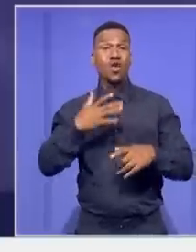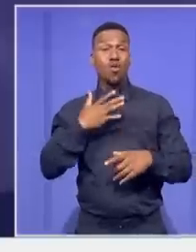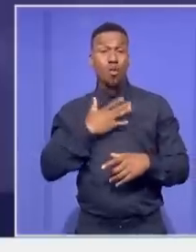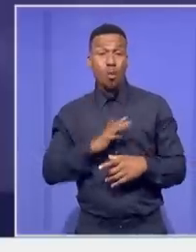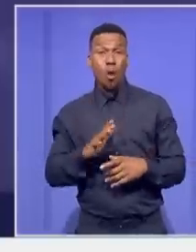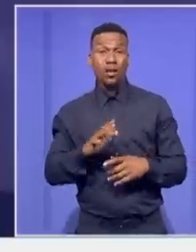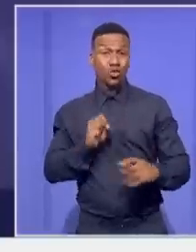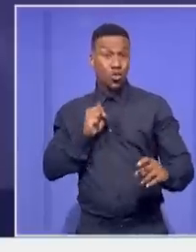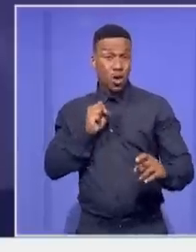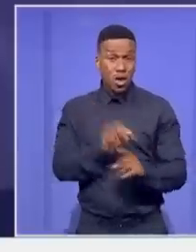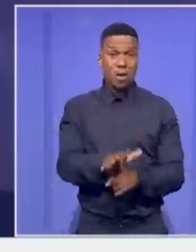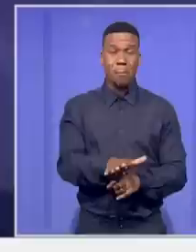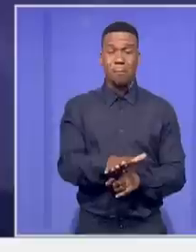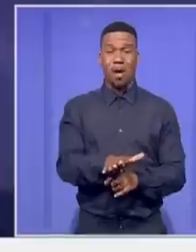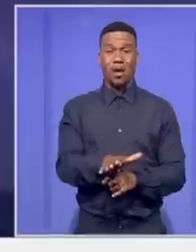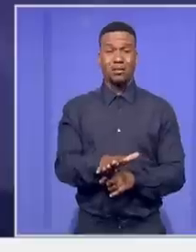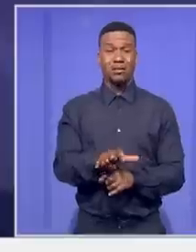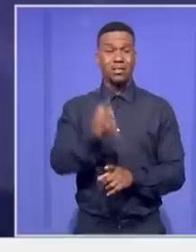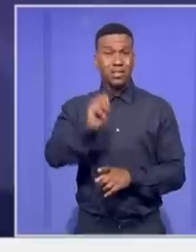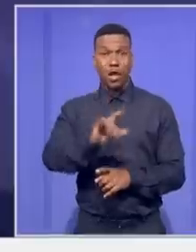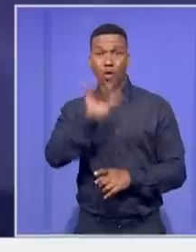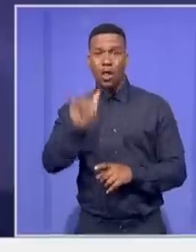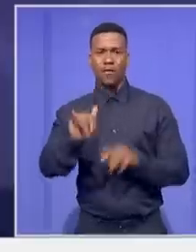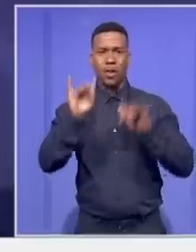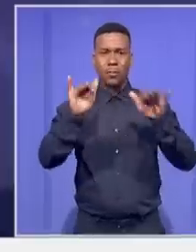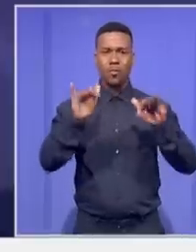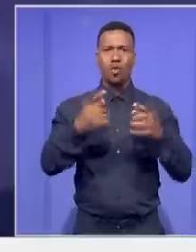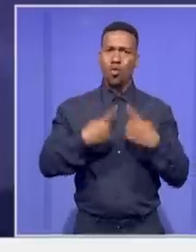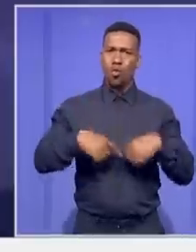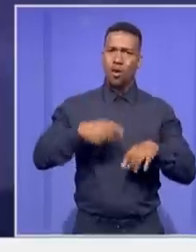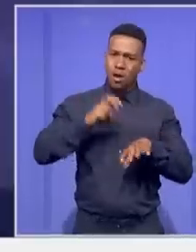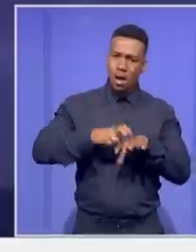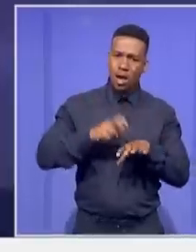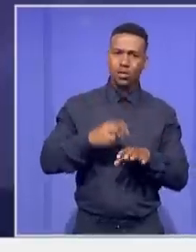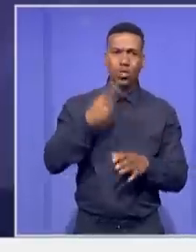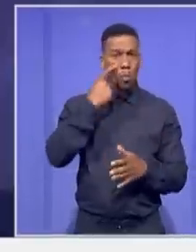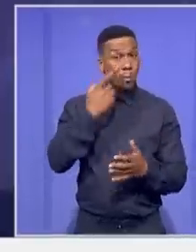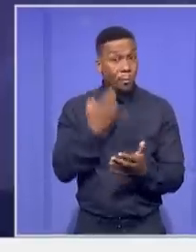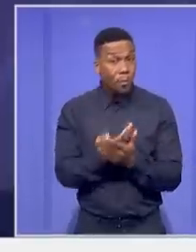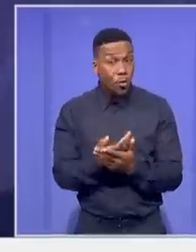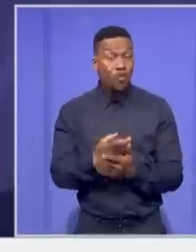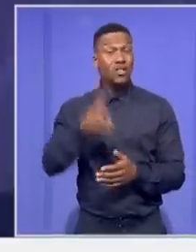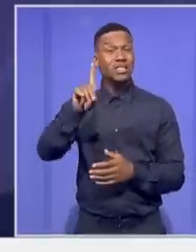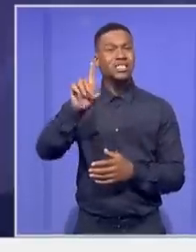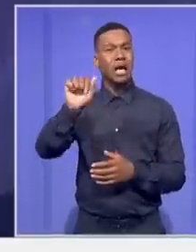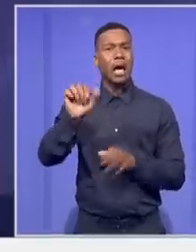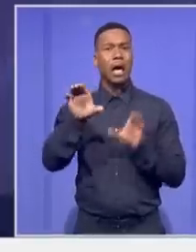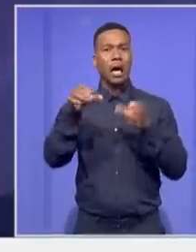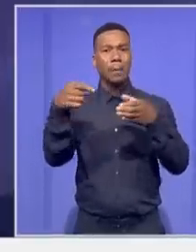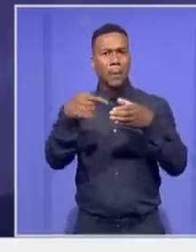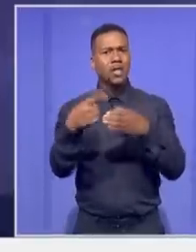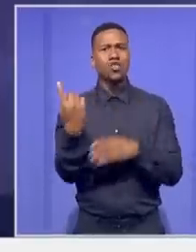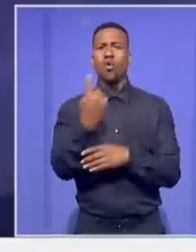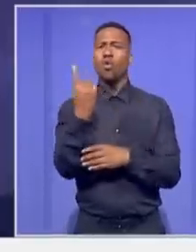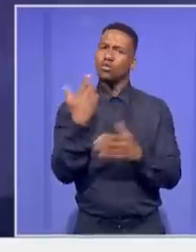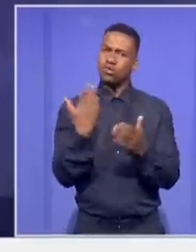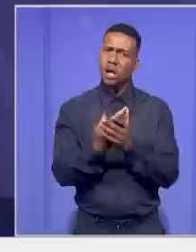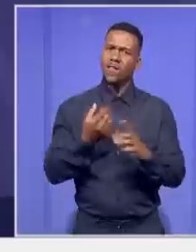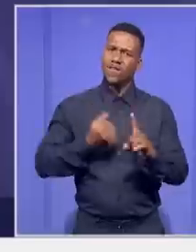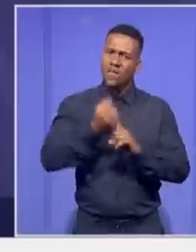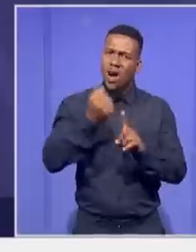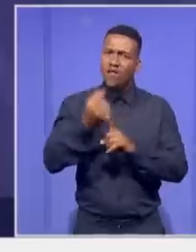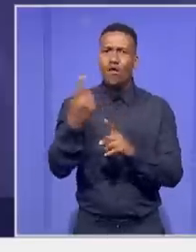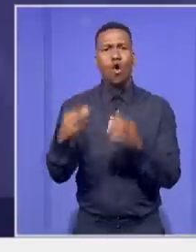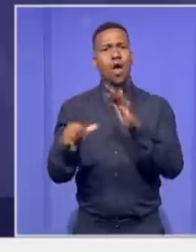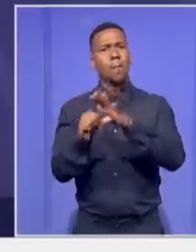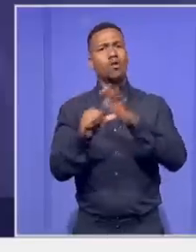and prove to South Africans that the DA is the only party fighting for the things that really matter